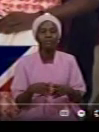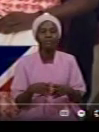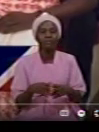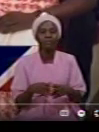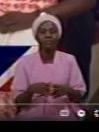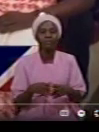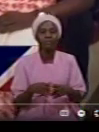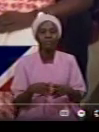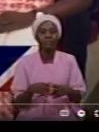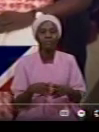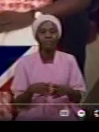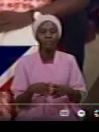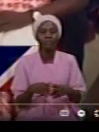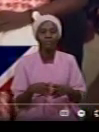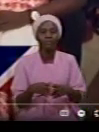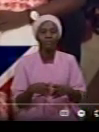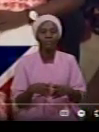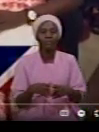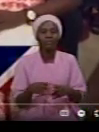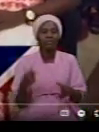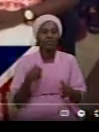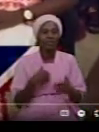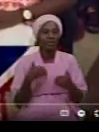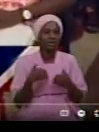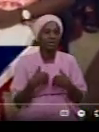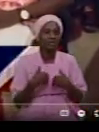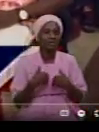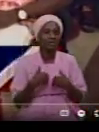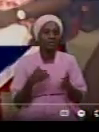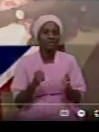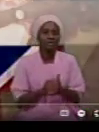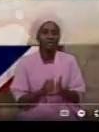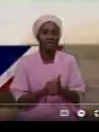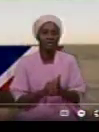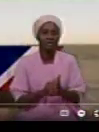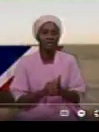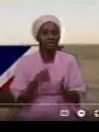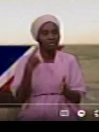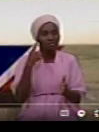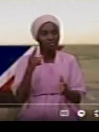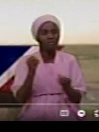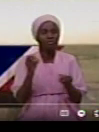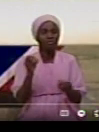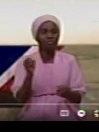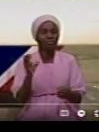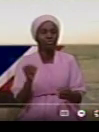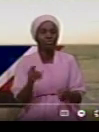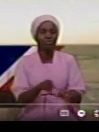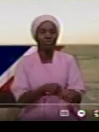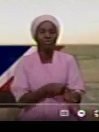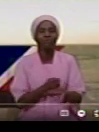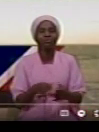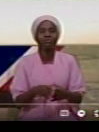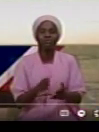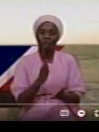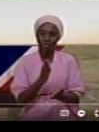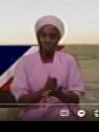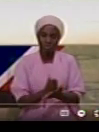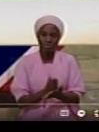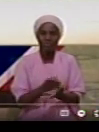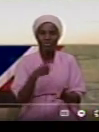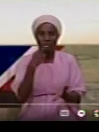Christ. We've heard that for too long. Stop saying, start doing. Show that